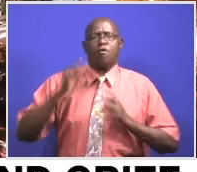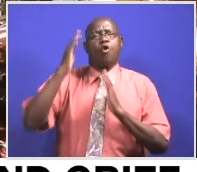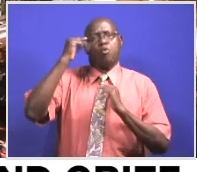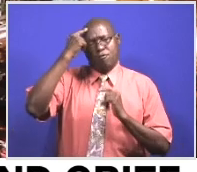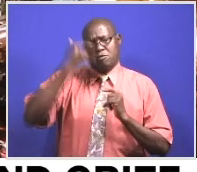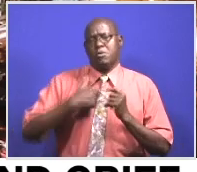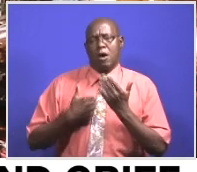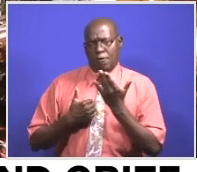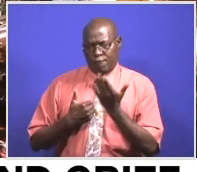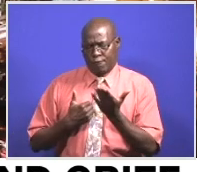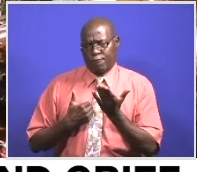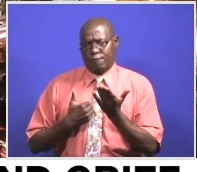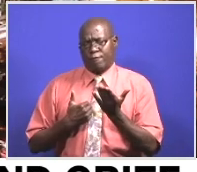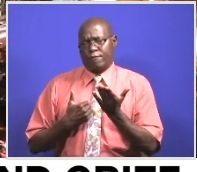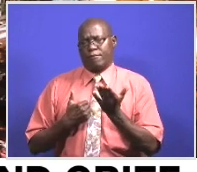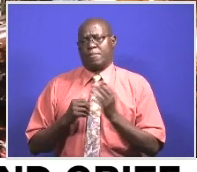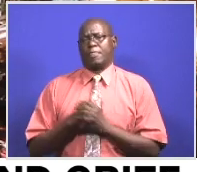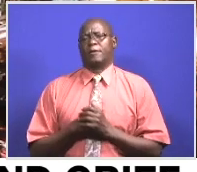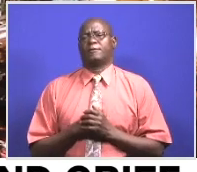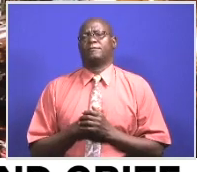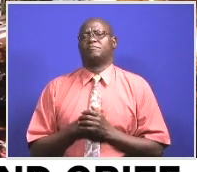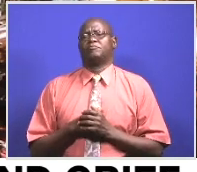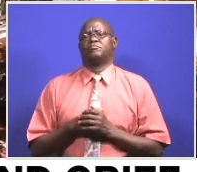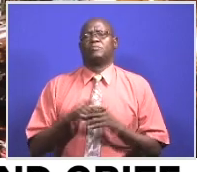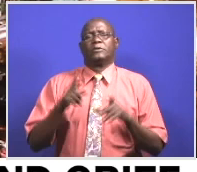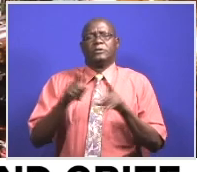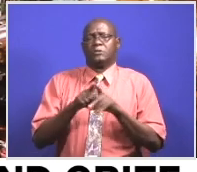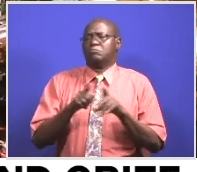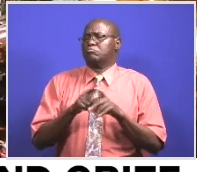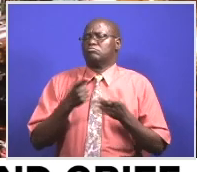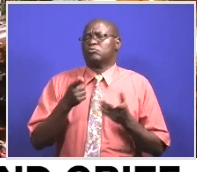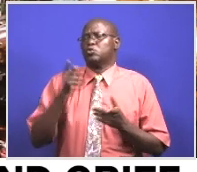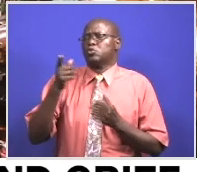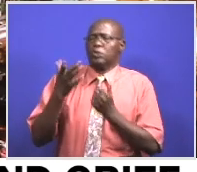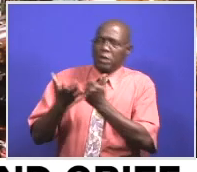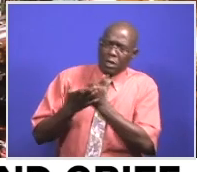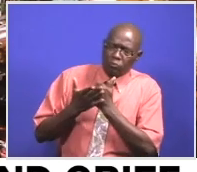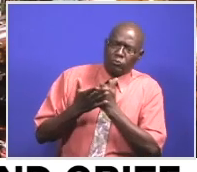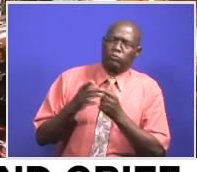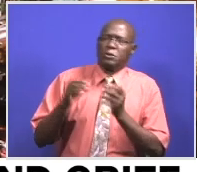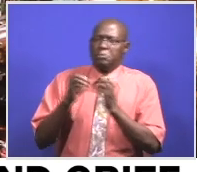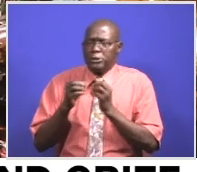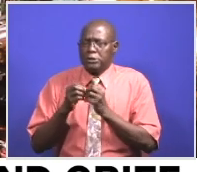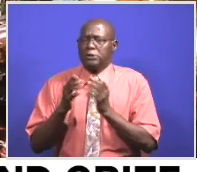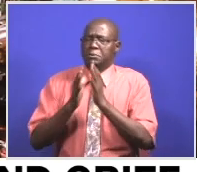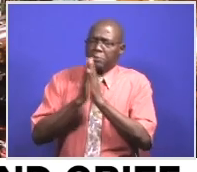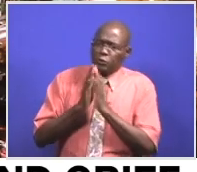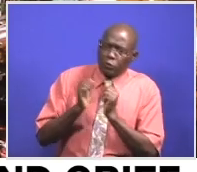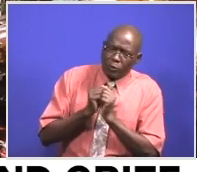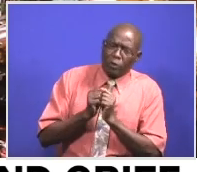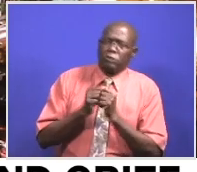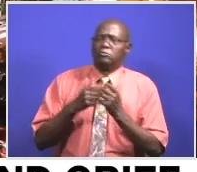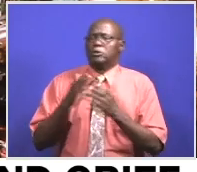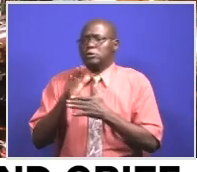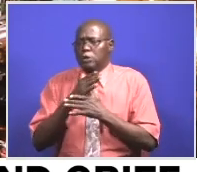And for sure, Tess, you helped me that time. I did not go to seek a therapy, but the way we used to meet and pray together and share